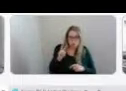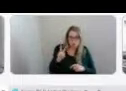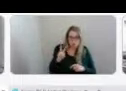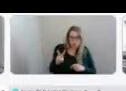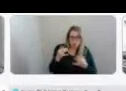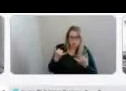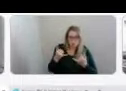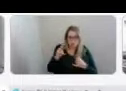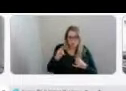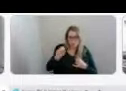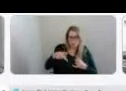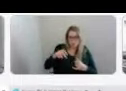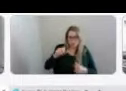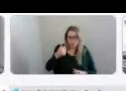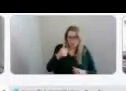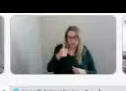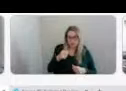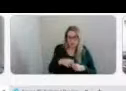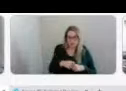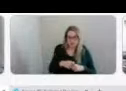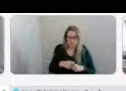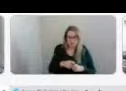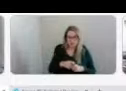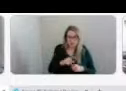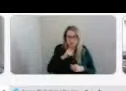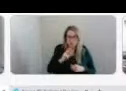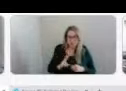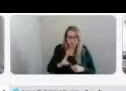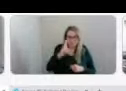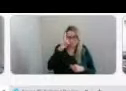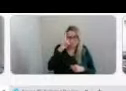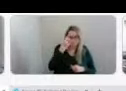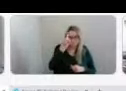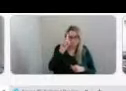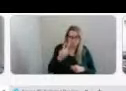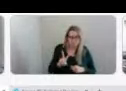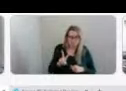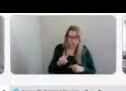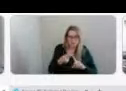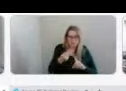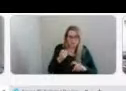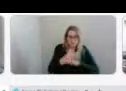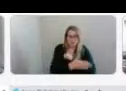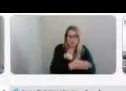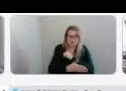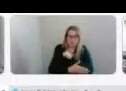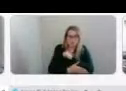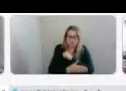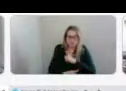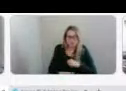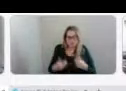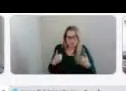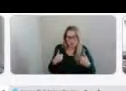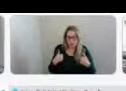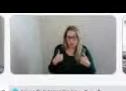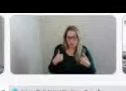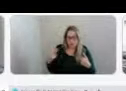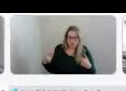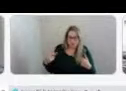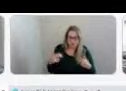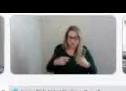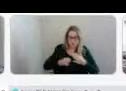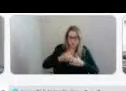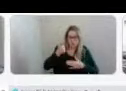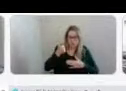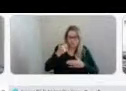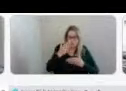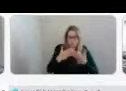version 10 map we are literally cut in half by our county uh we have cut out part of